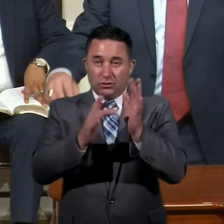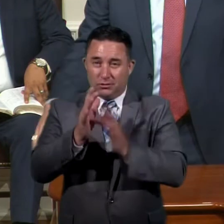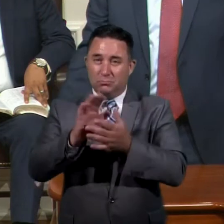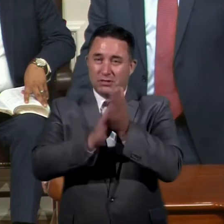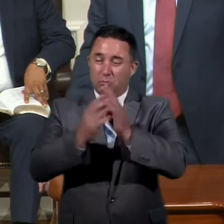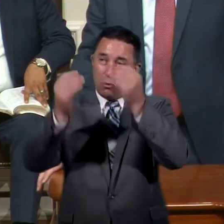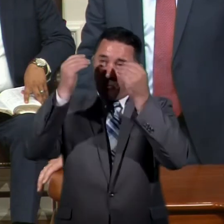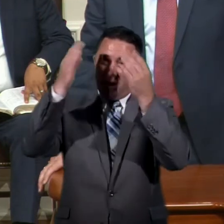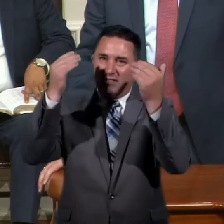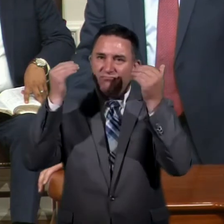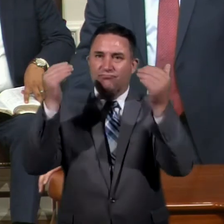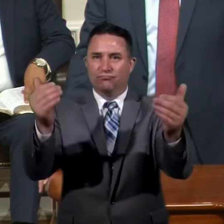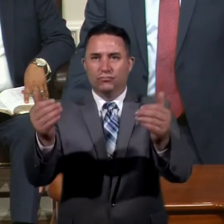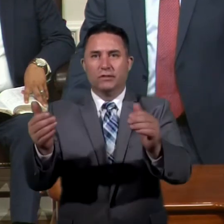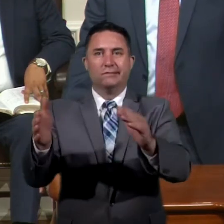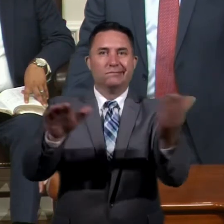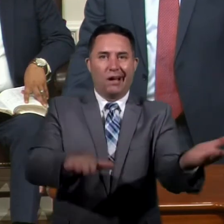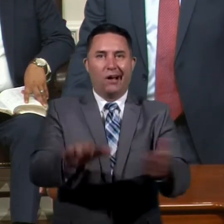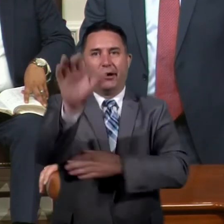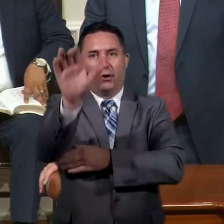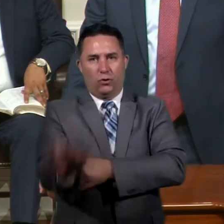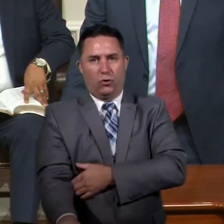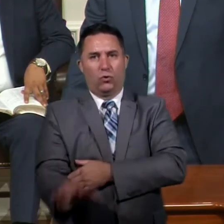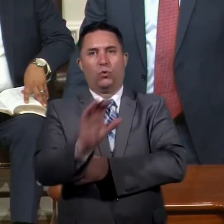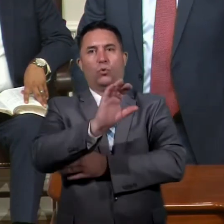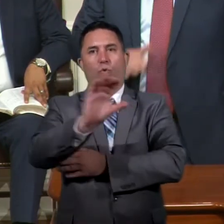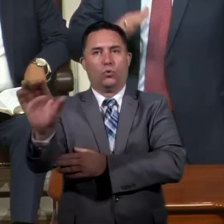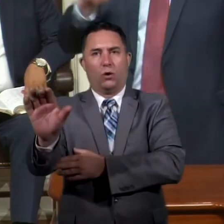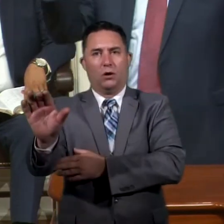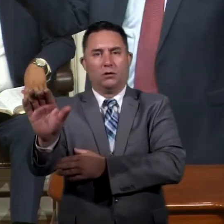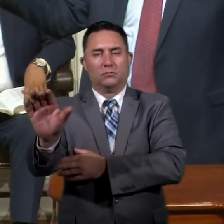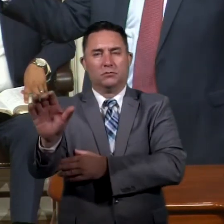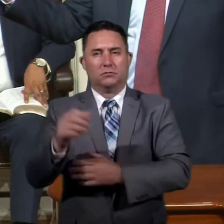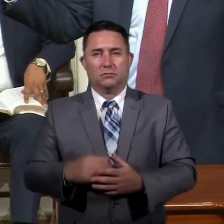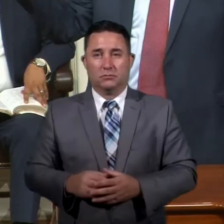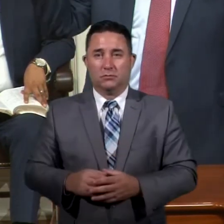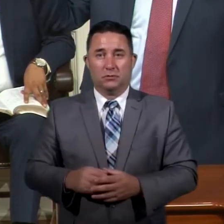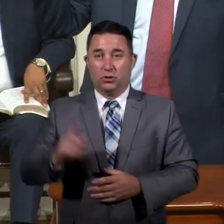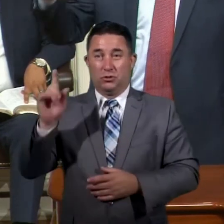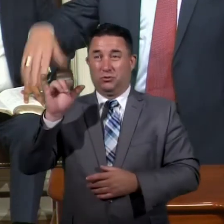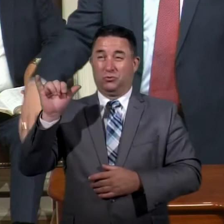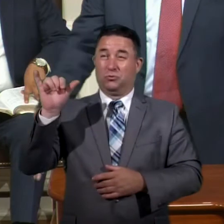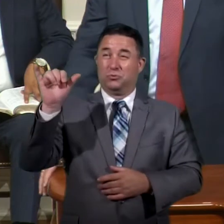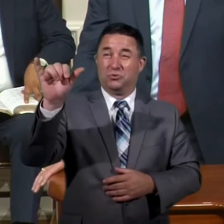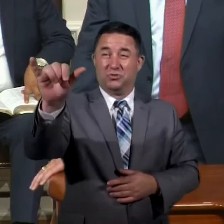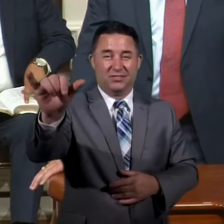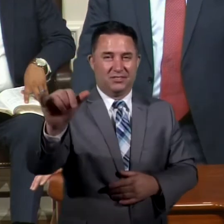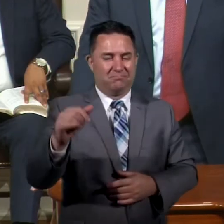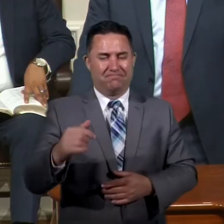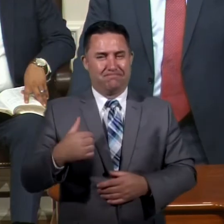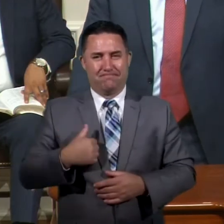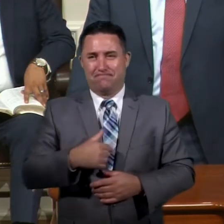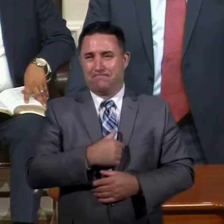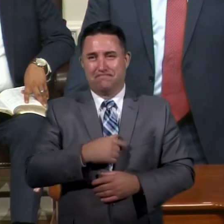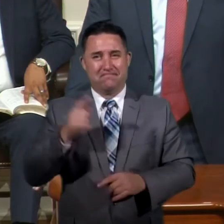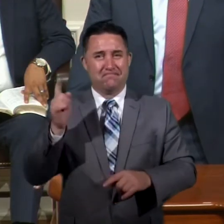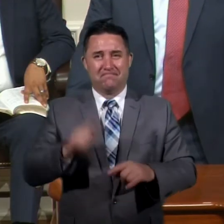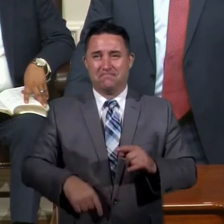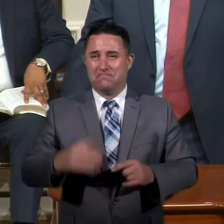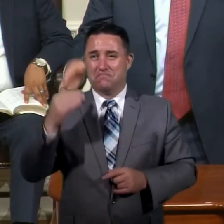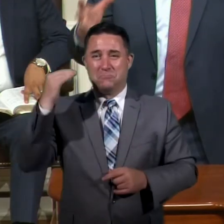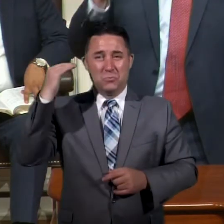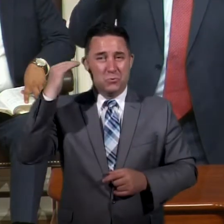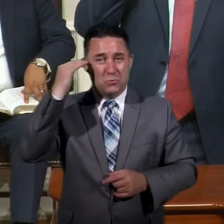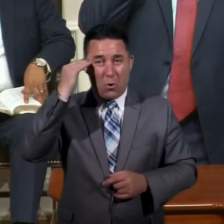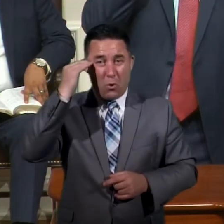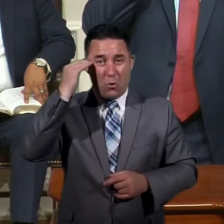to the death of the cross. Se hizo obediente a la cruz. I don't think for all eternity we'll know. No creo que pasará toda la eternidad